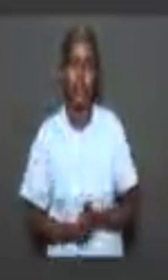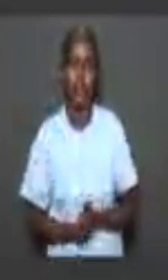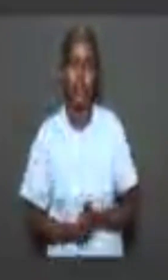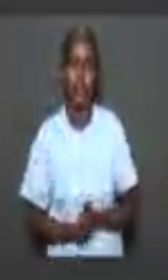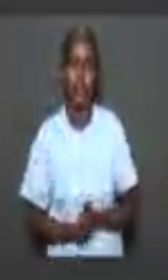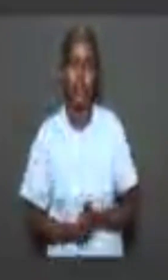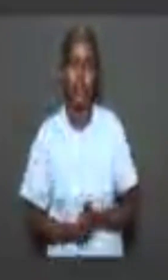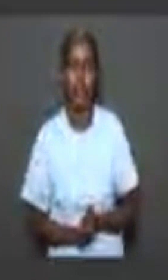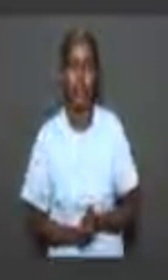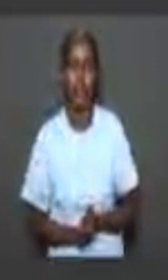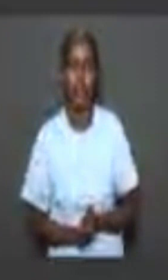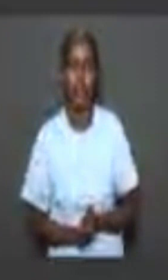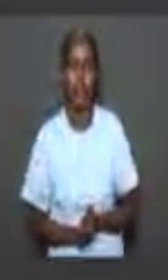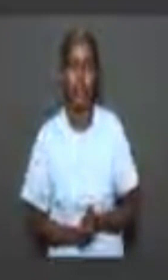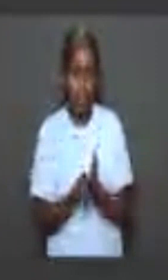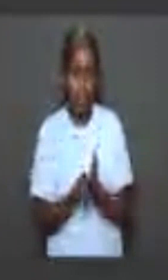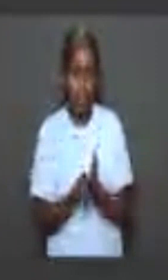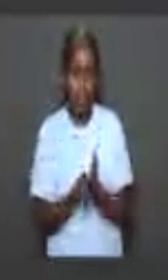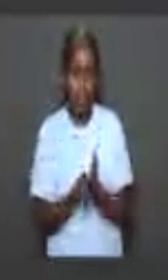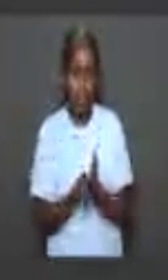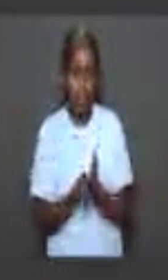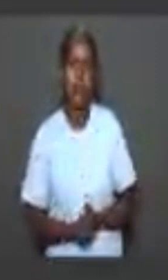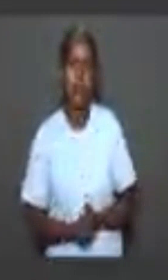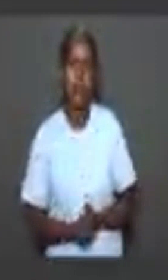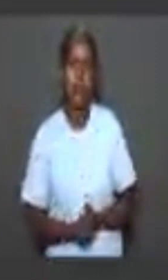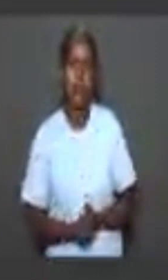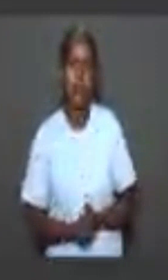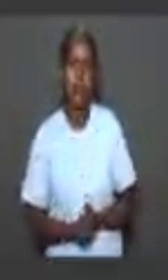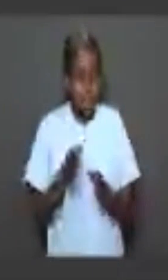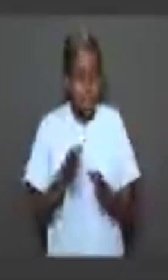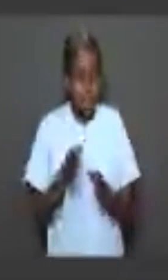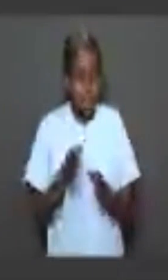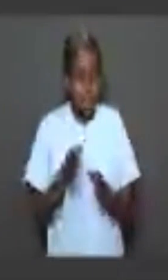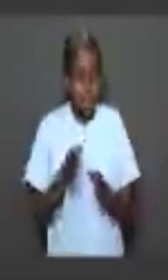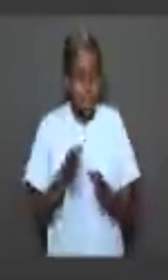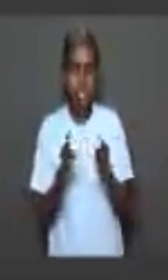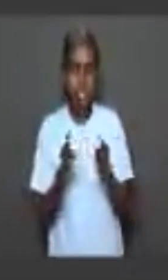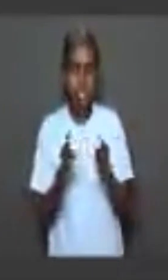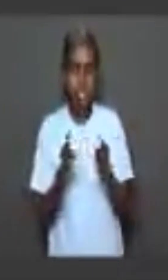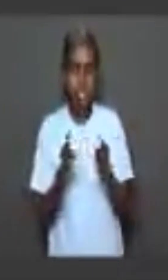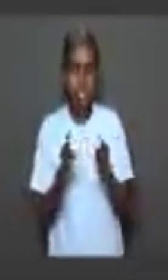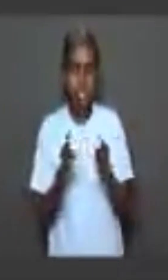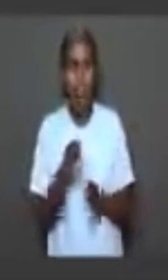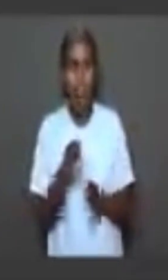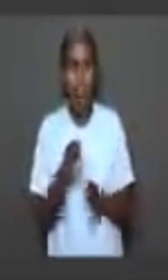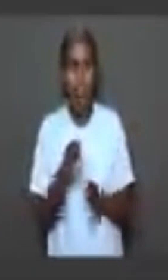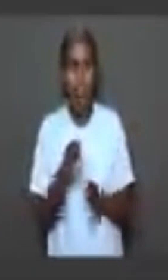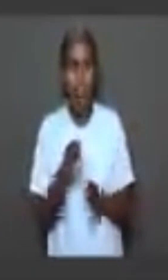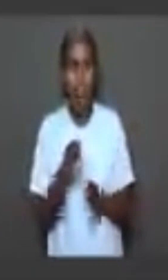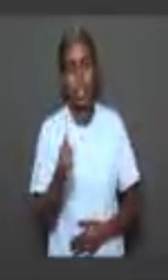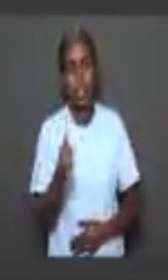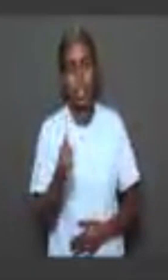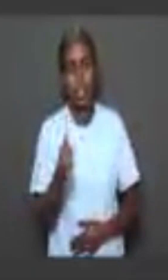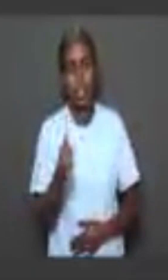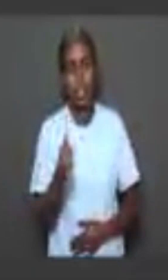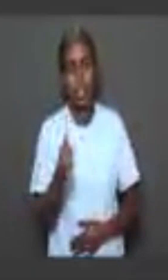For example, if the set of A includes X,